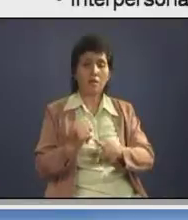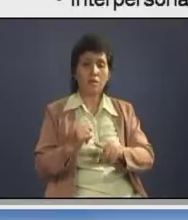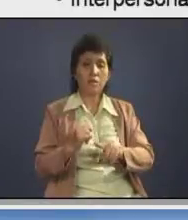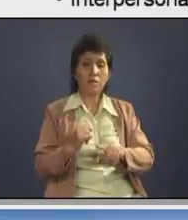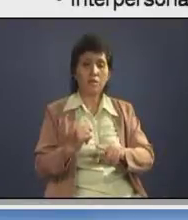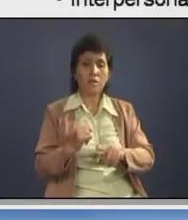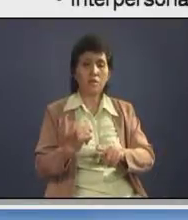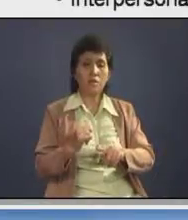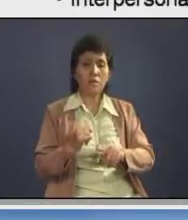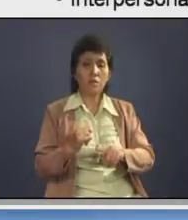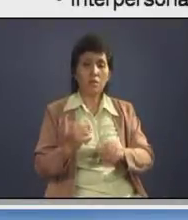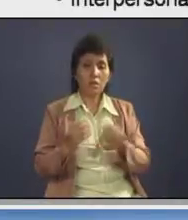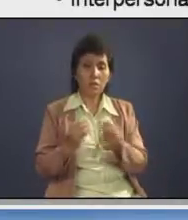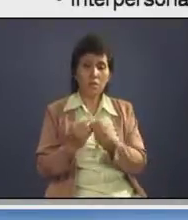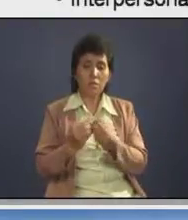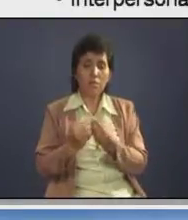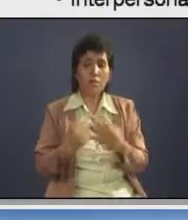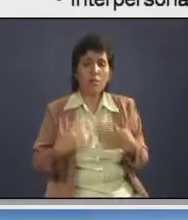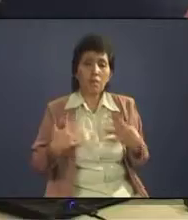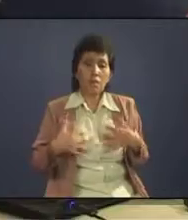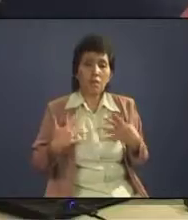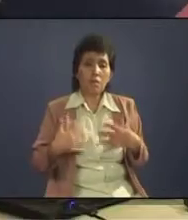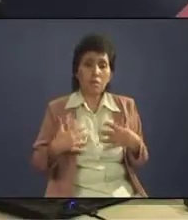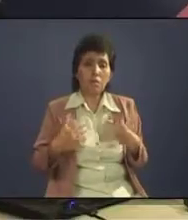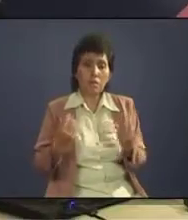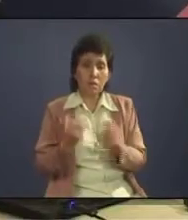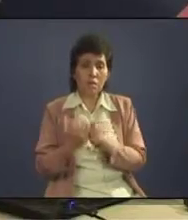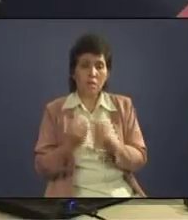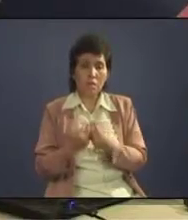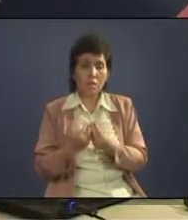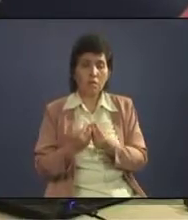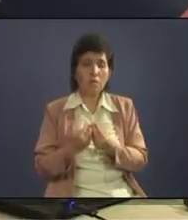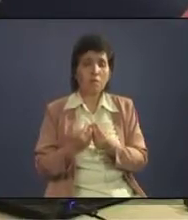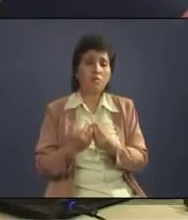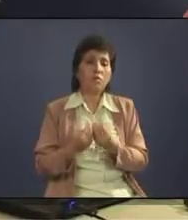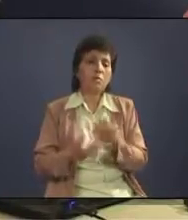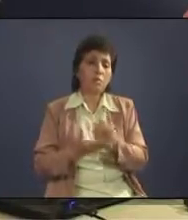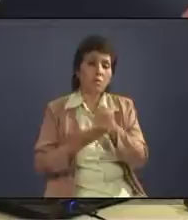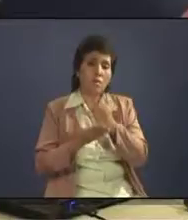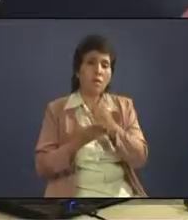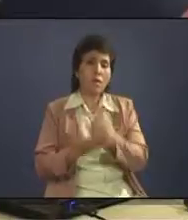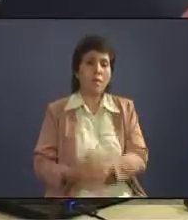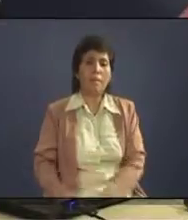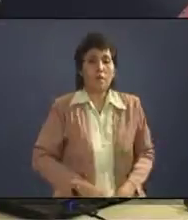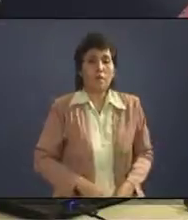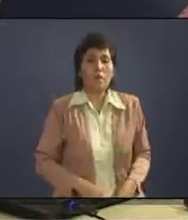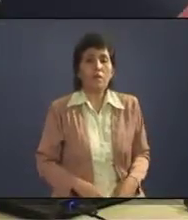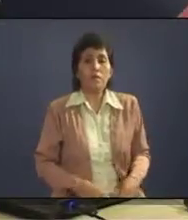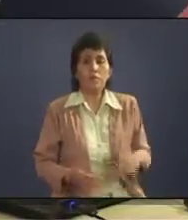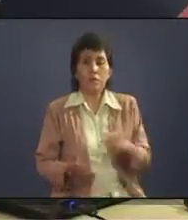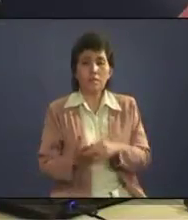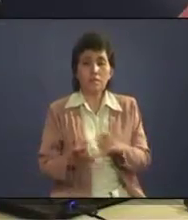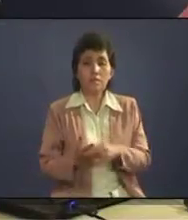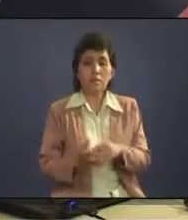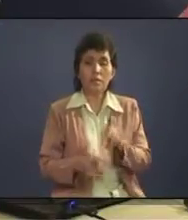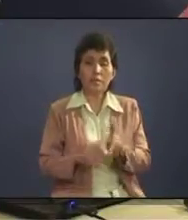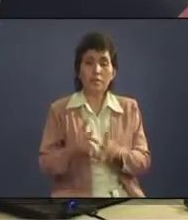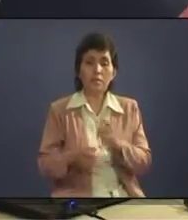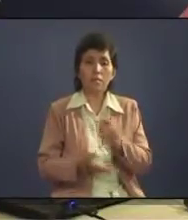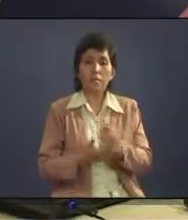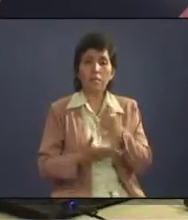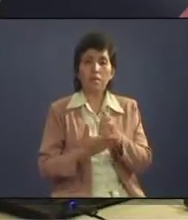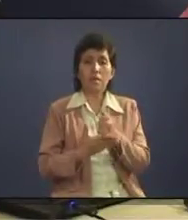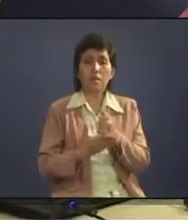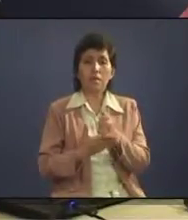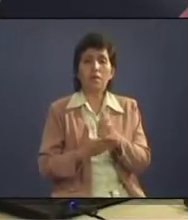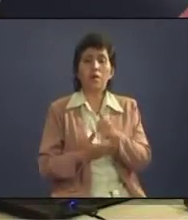guilt. The more guilty you are, the more likely you are going to help. Yeah. Sometimes people help. The